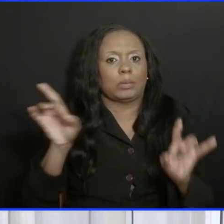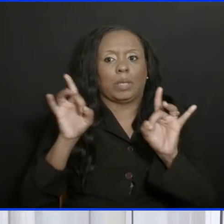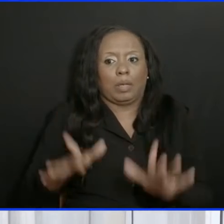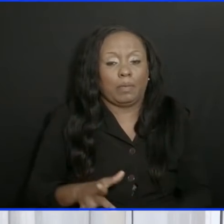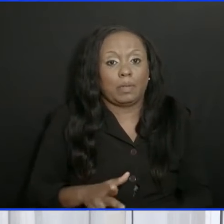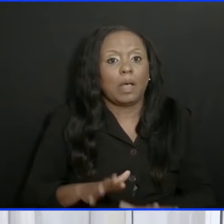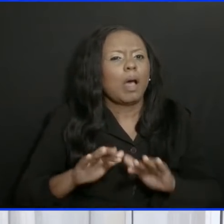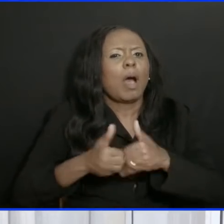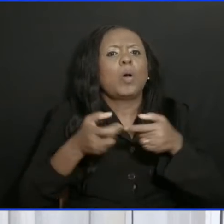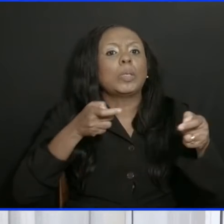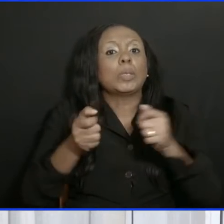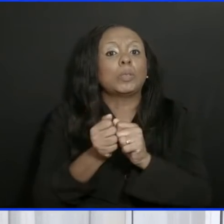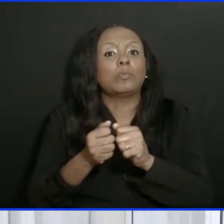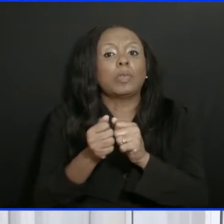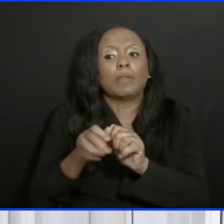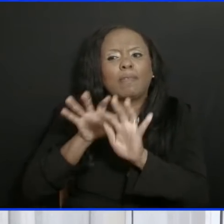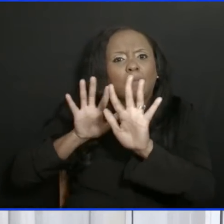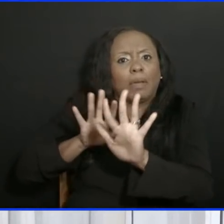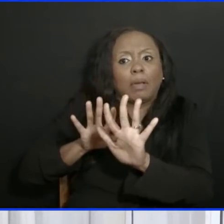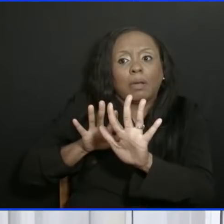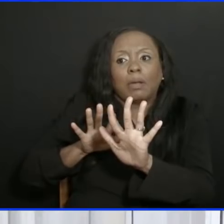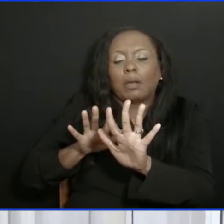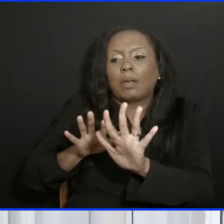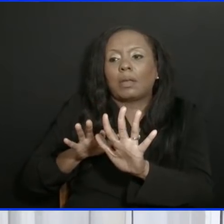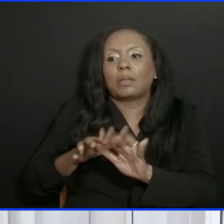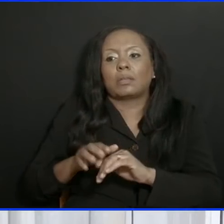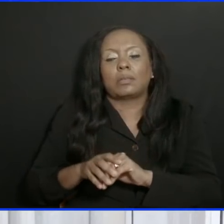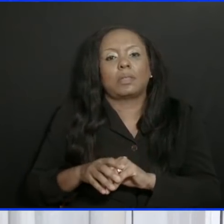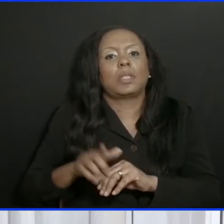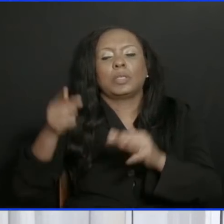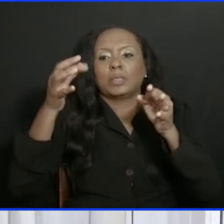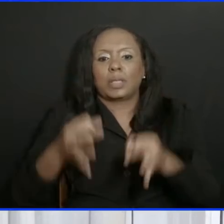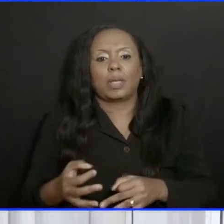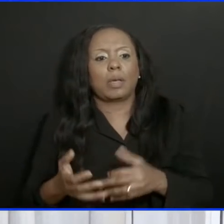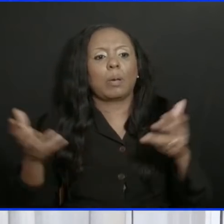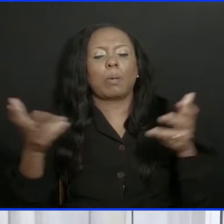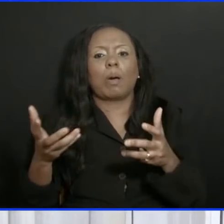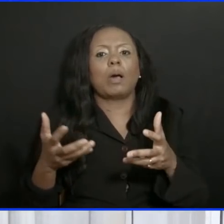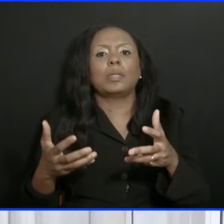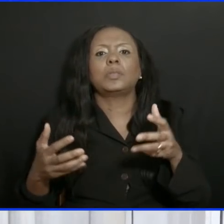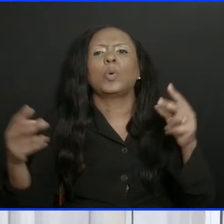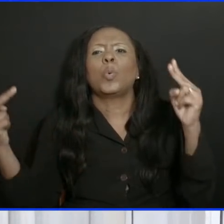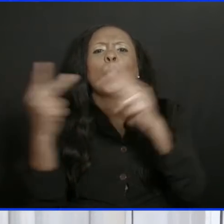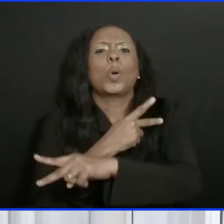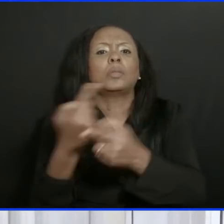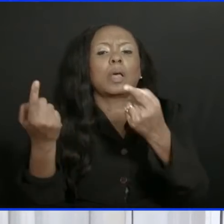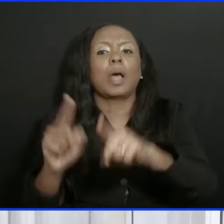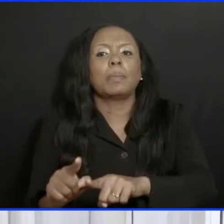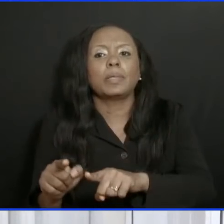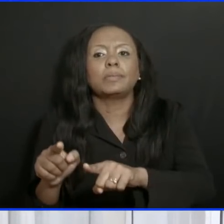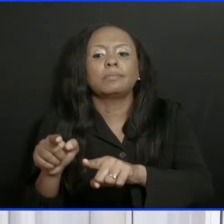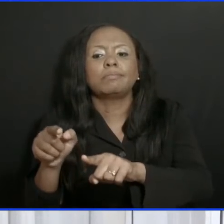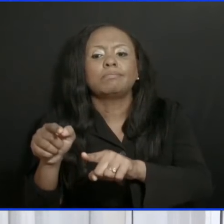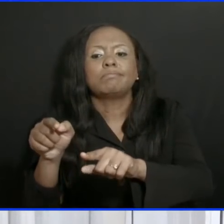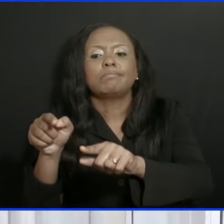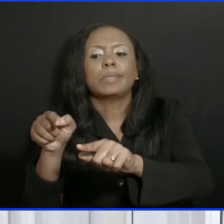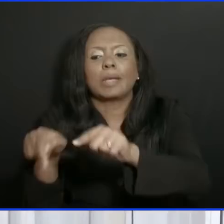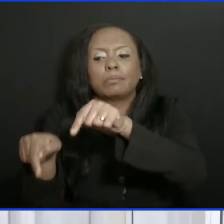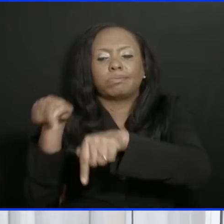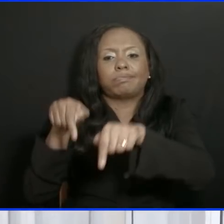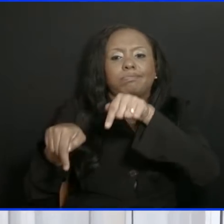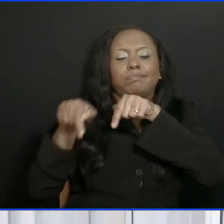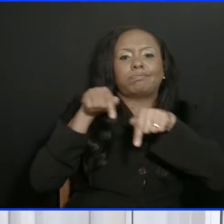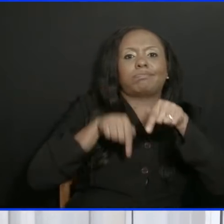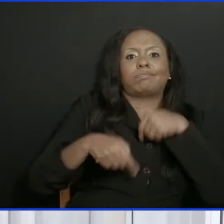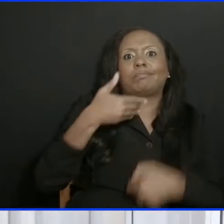fear is to determine what is your worst possible outcome and work back from it. If we can deal with our worst